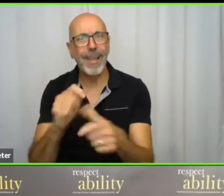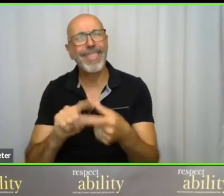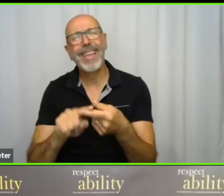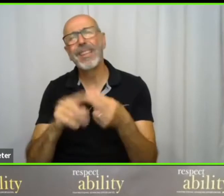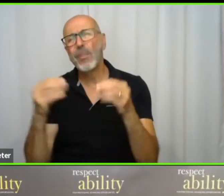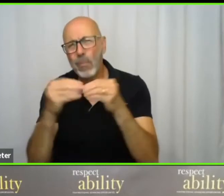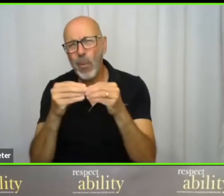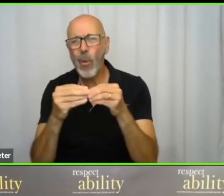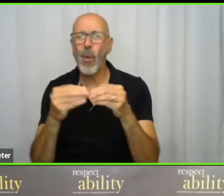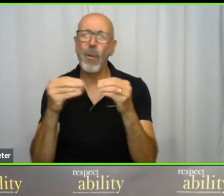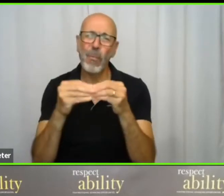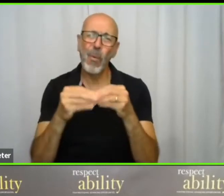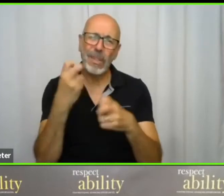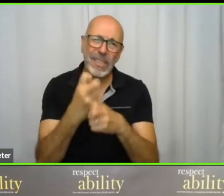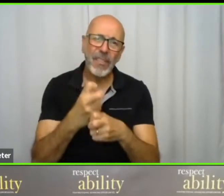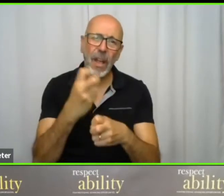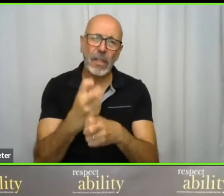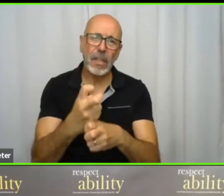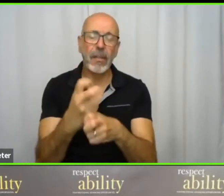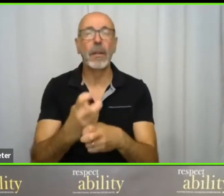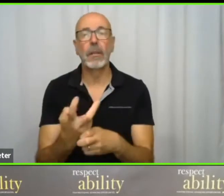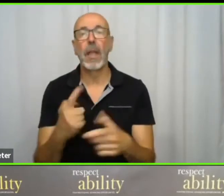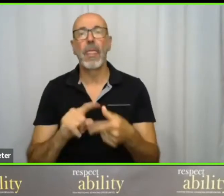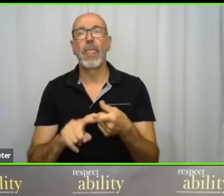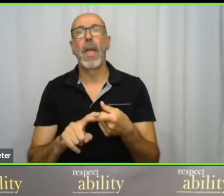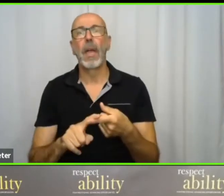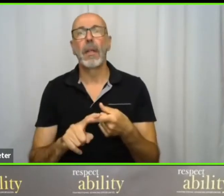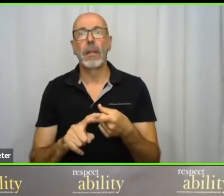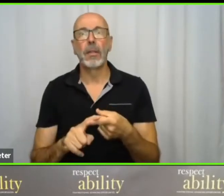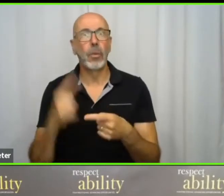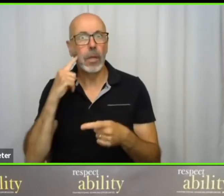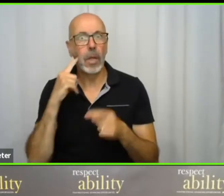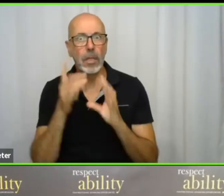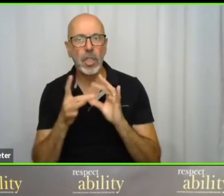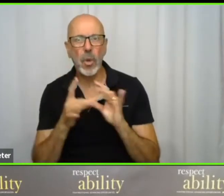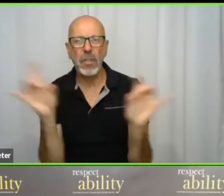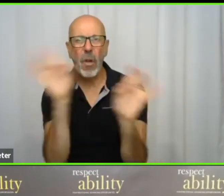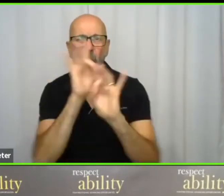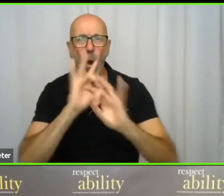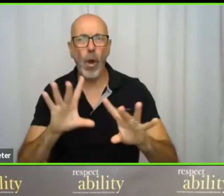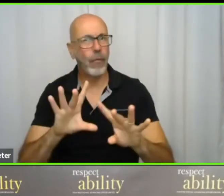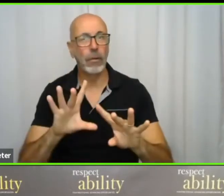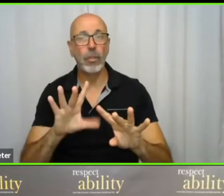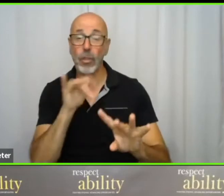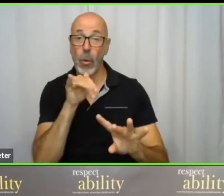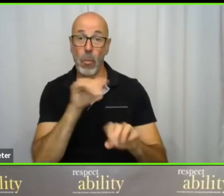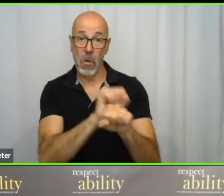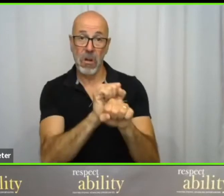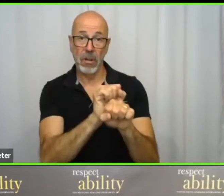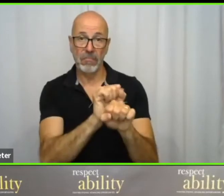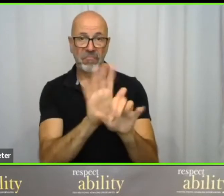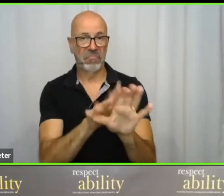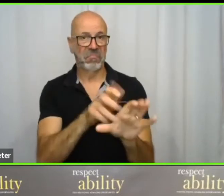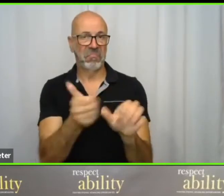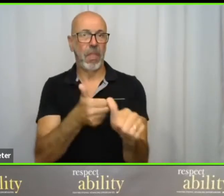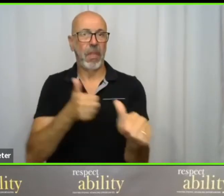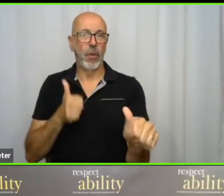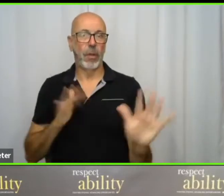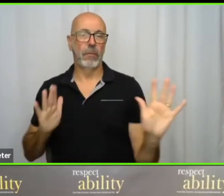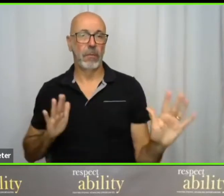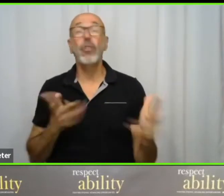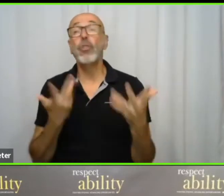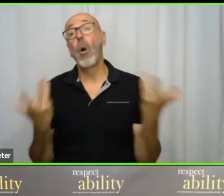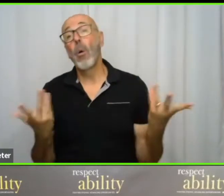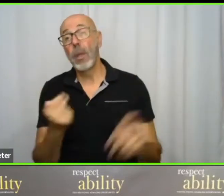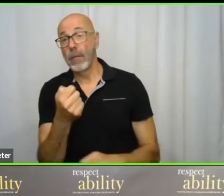and harder. And people just, end up hearing horror stories and they don't pursue work. But when you lift those limits, or